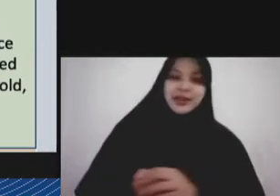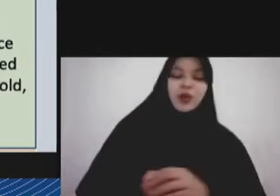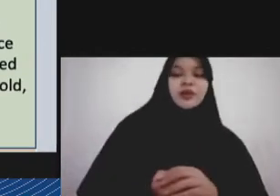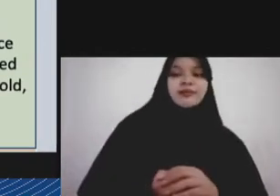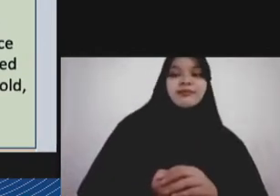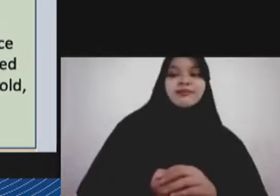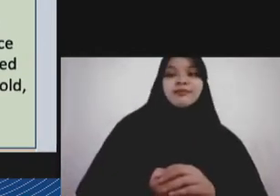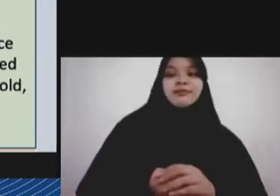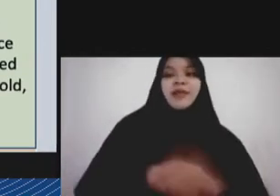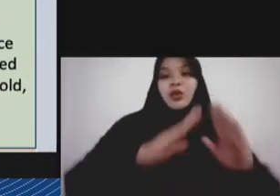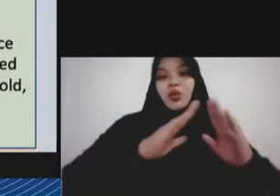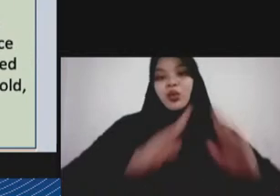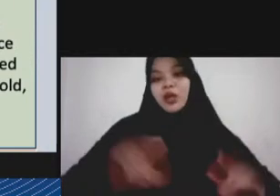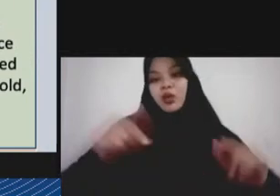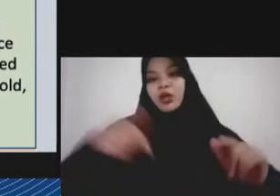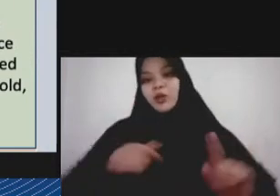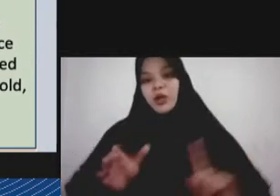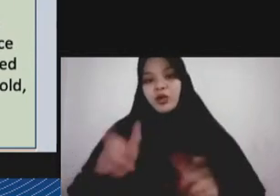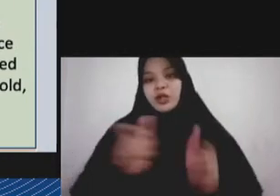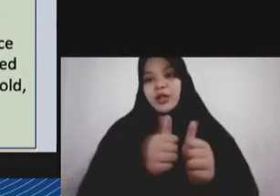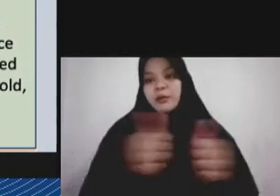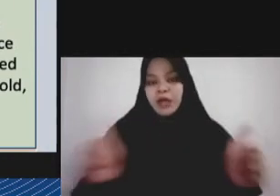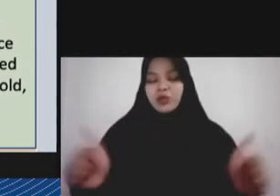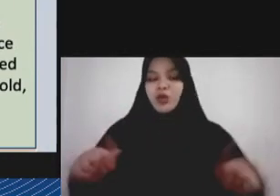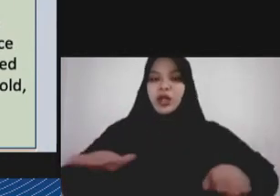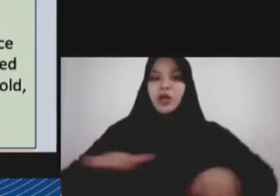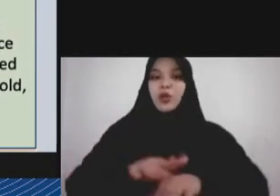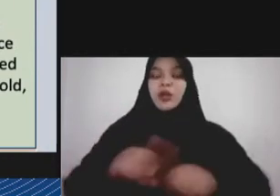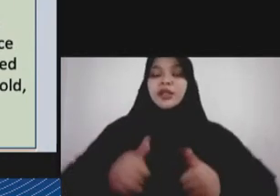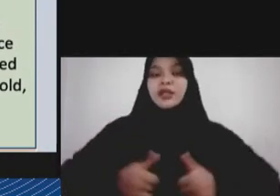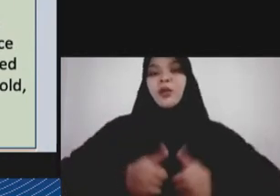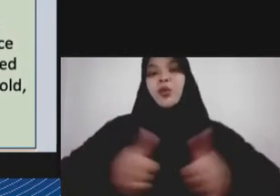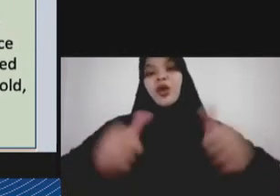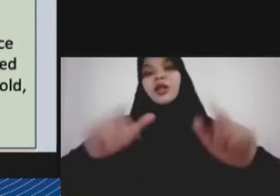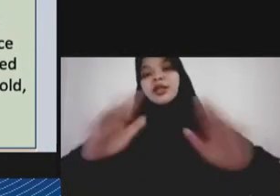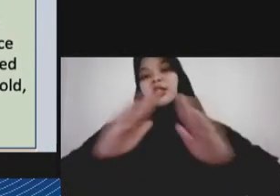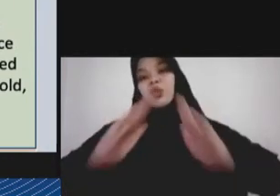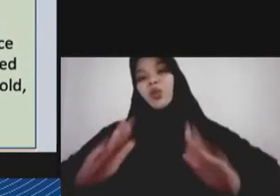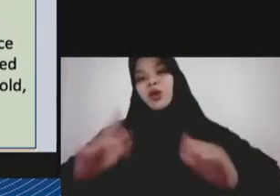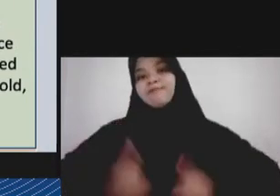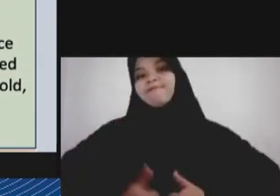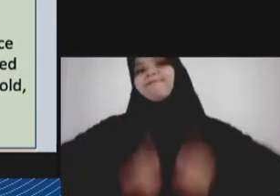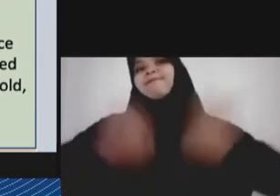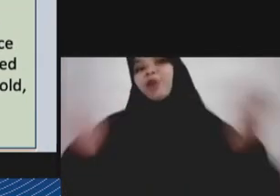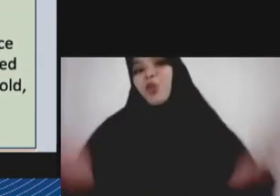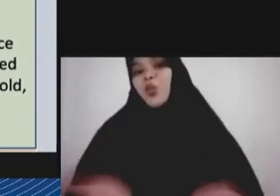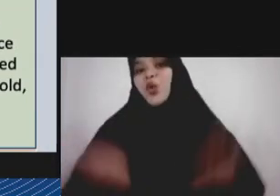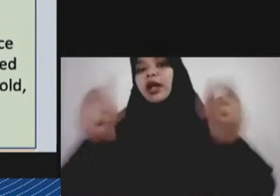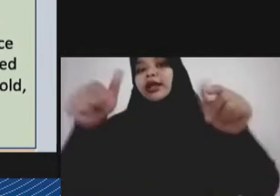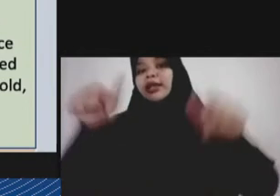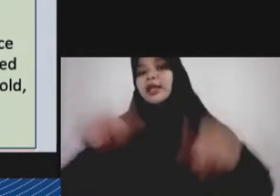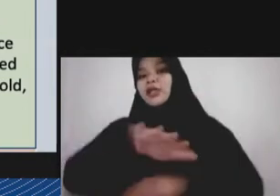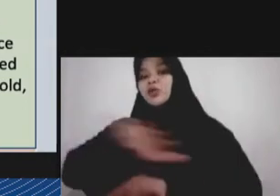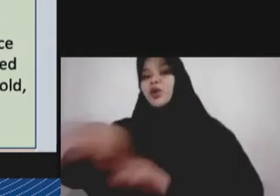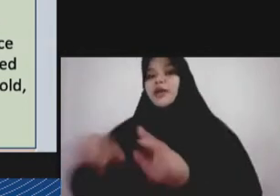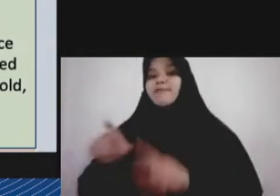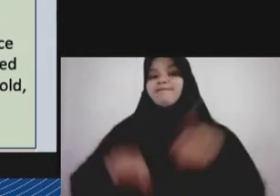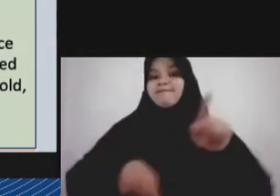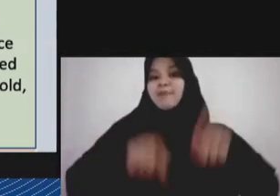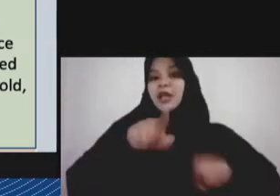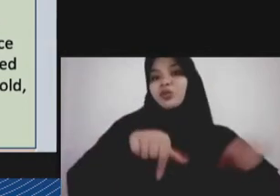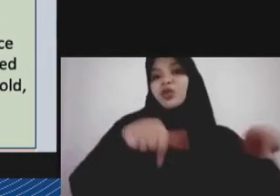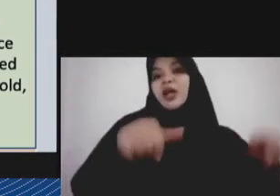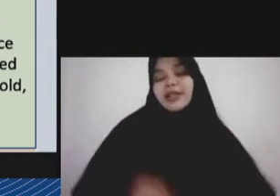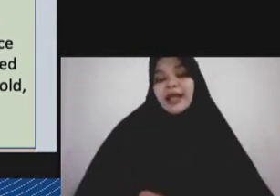and the fourth one is to maintain their harmonious and prosperous household integrity. Thus, it is hoped that various acts of domestic